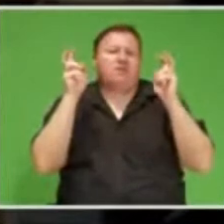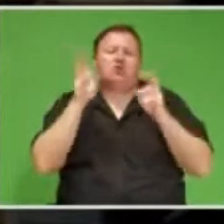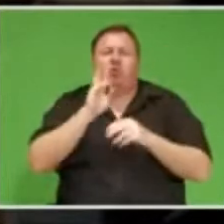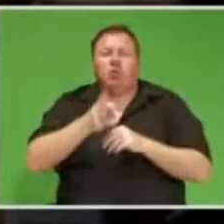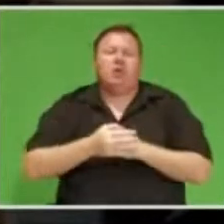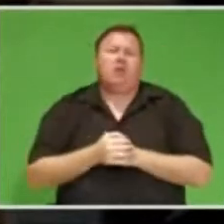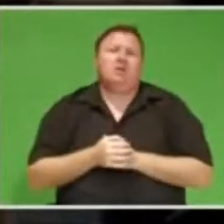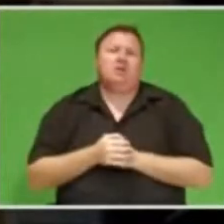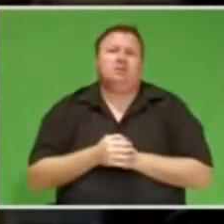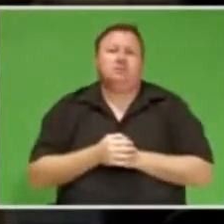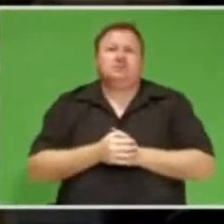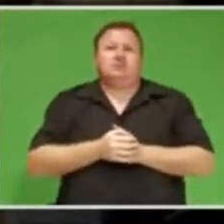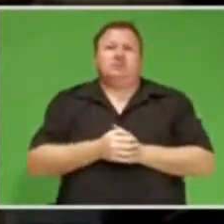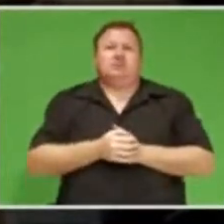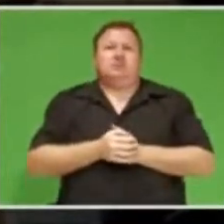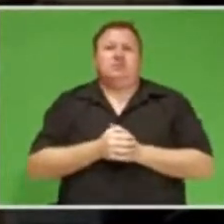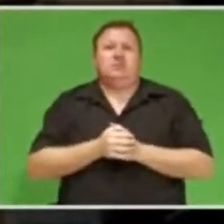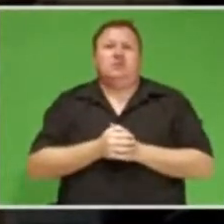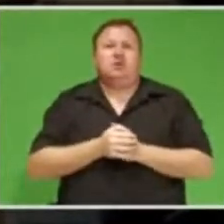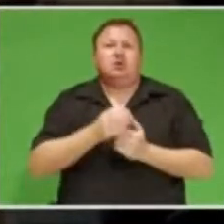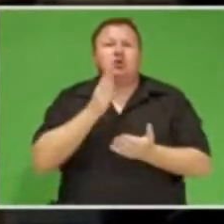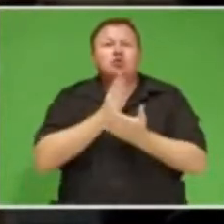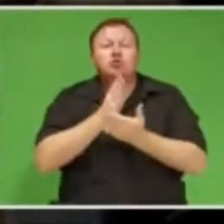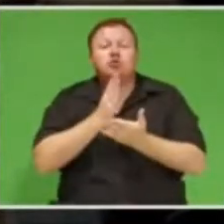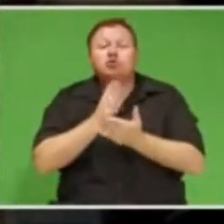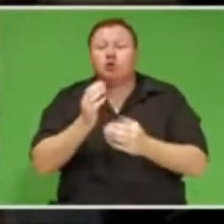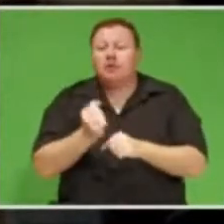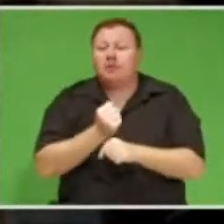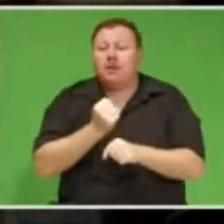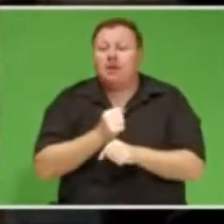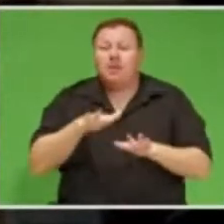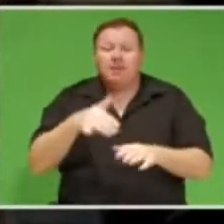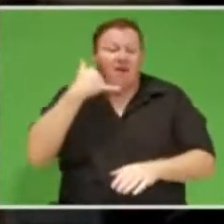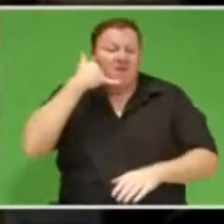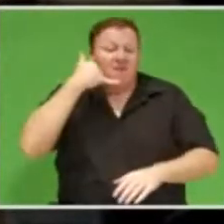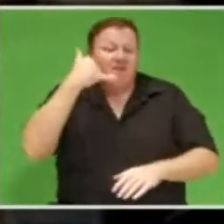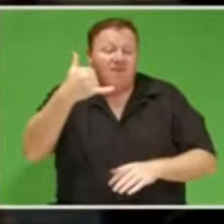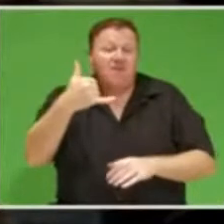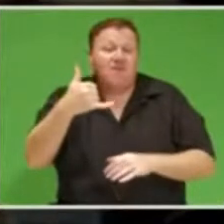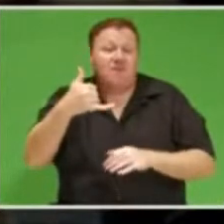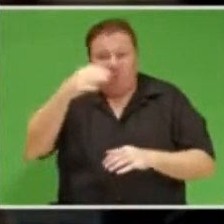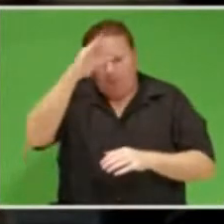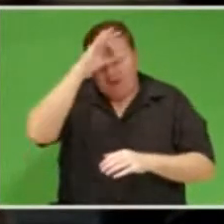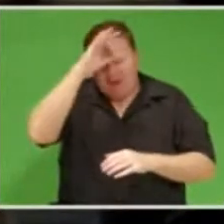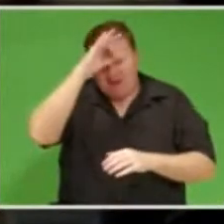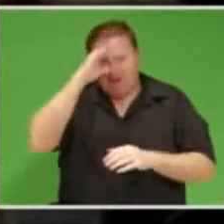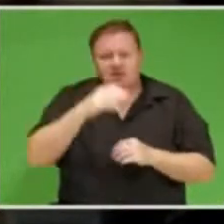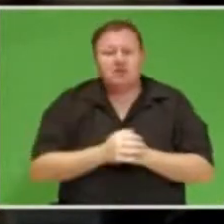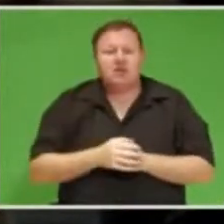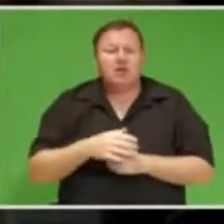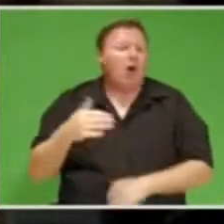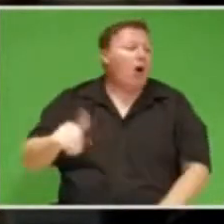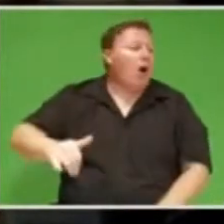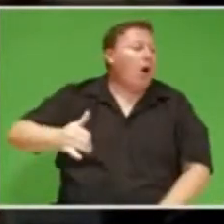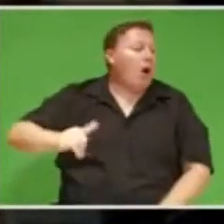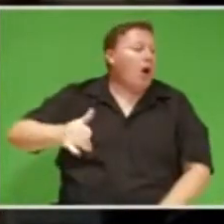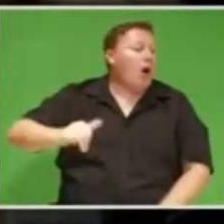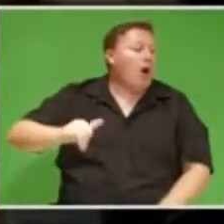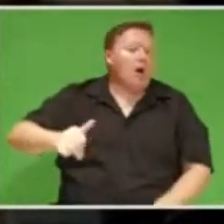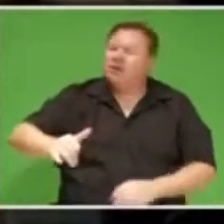problem. This is to ensure that when people call the police, their calls are answered and